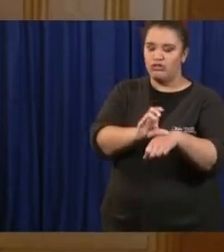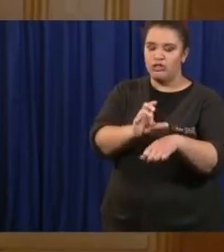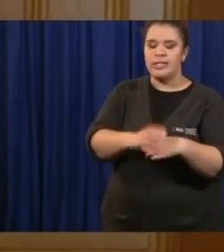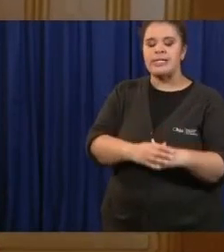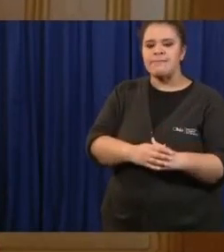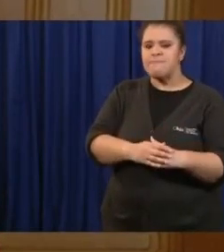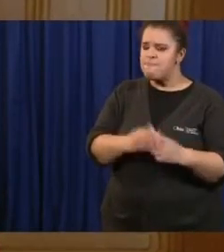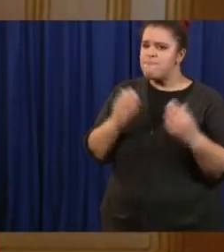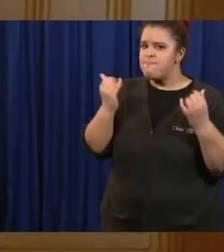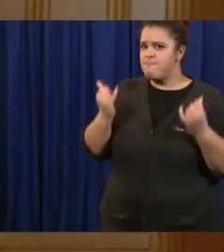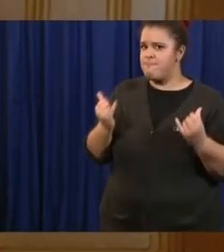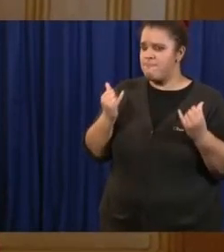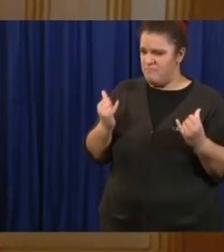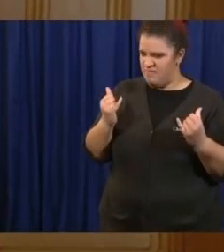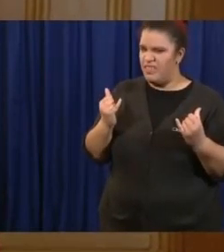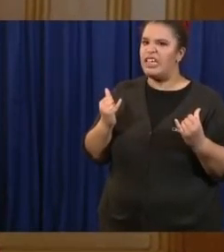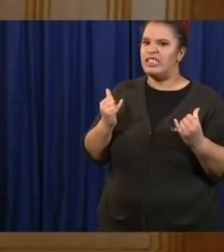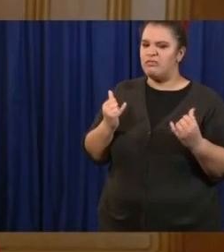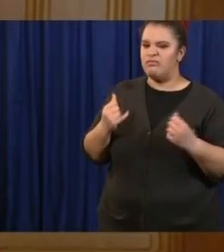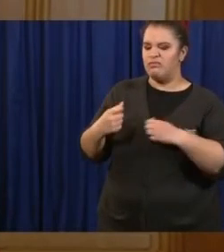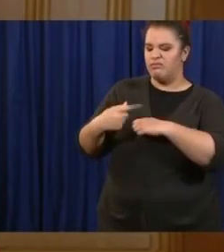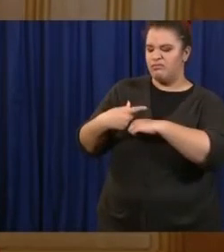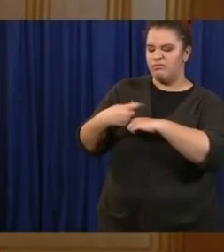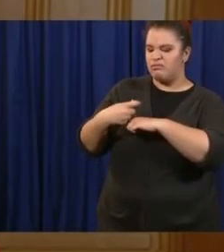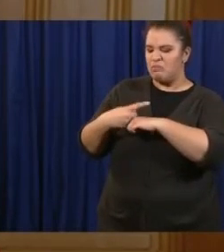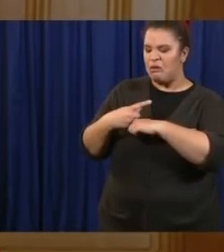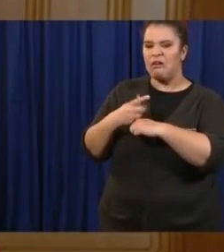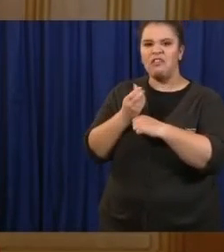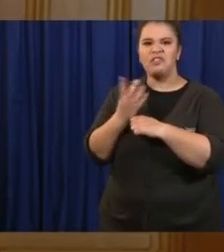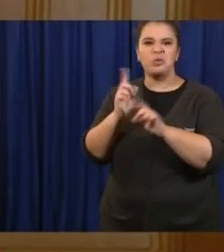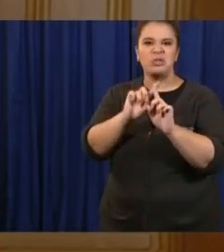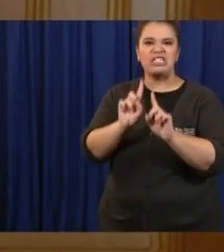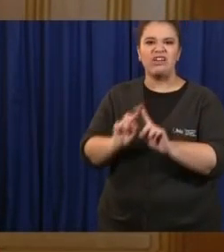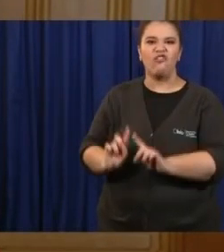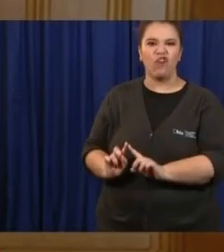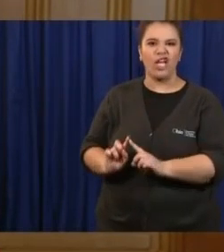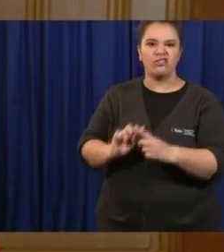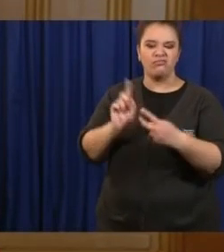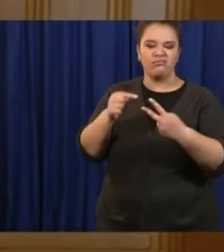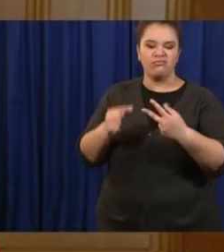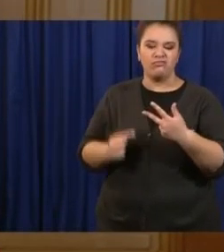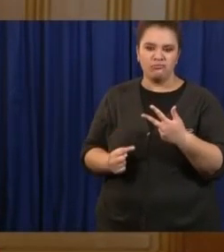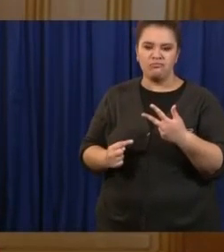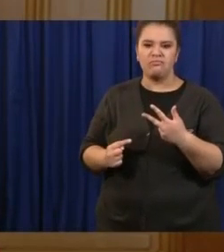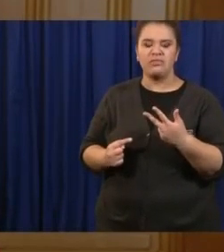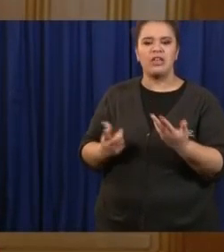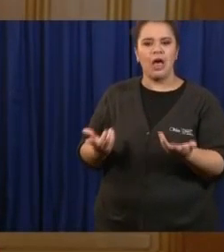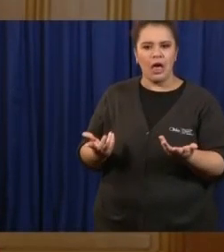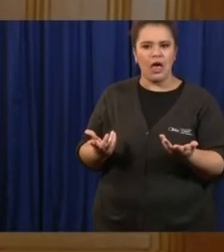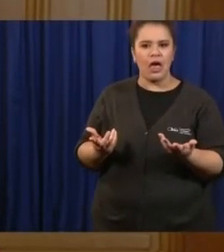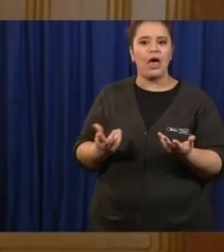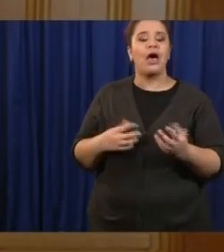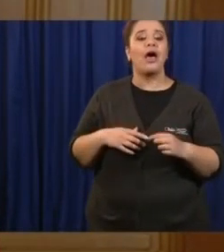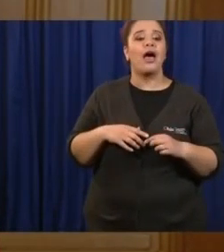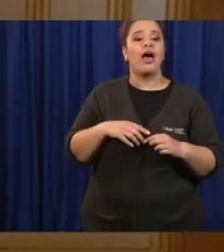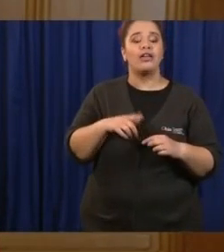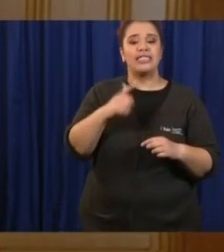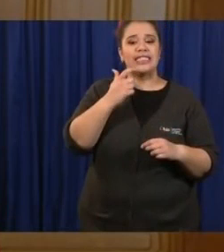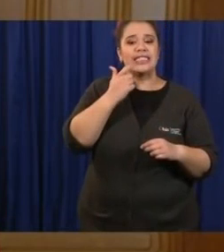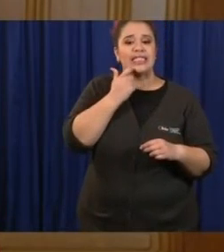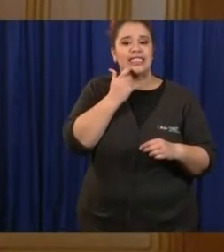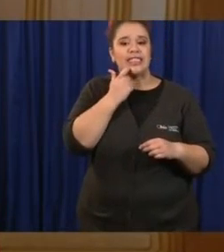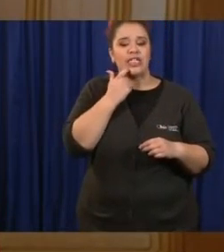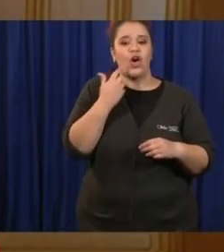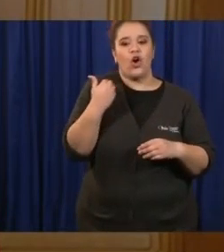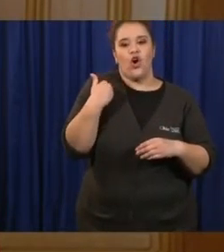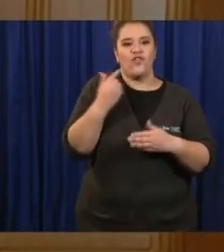And today we got a few different ones from different viewers asking why people like the man in Over the Rhine over the weekend are